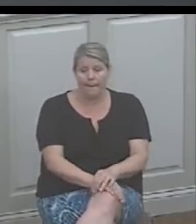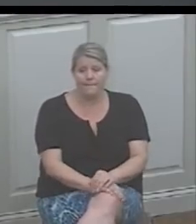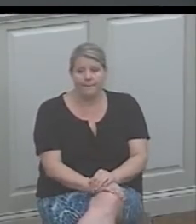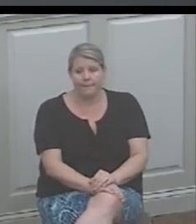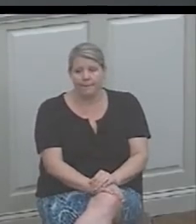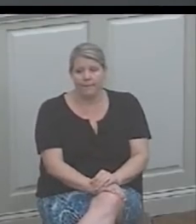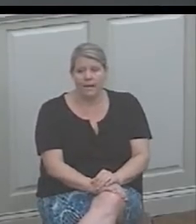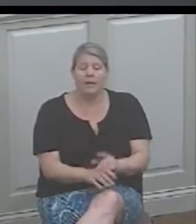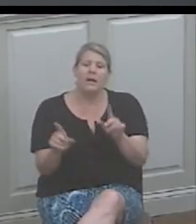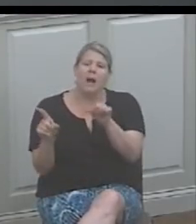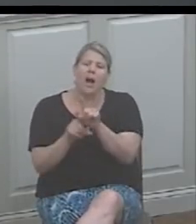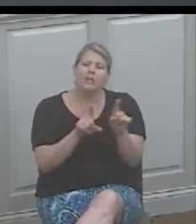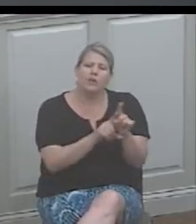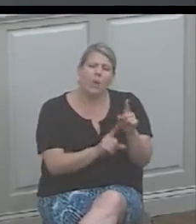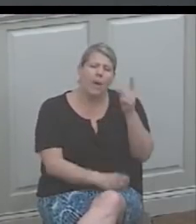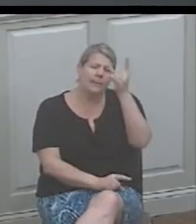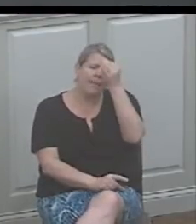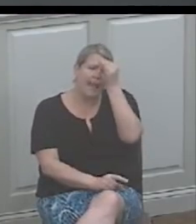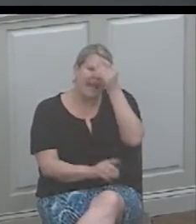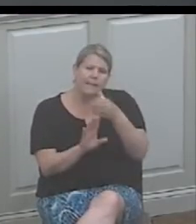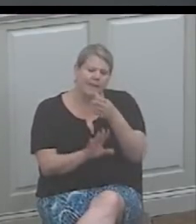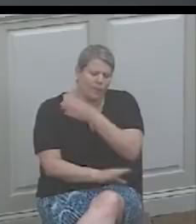I was also thinking earlier,